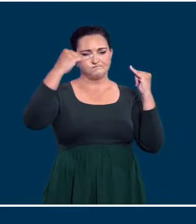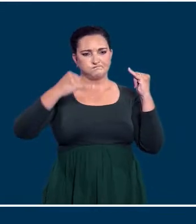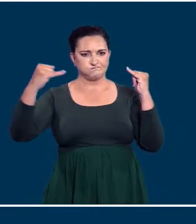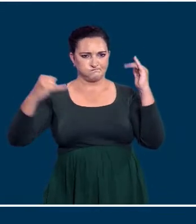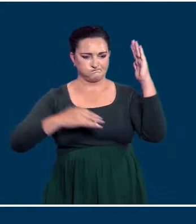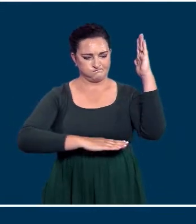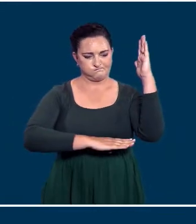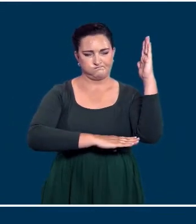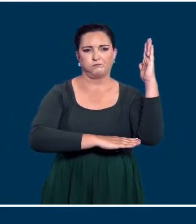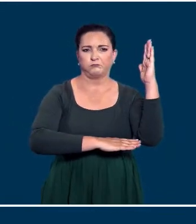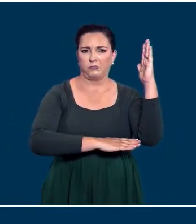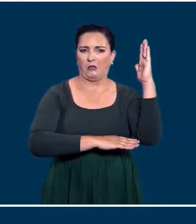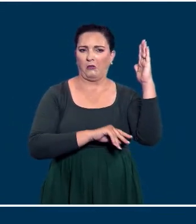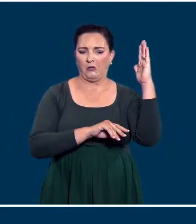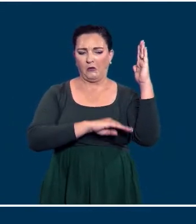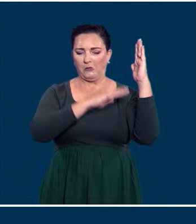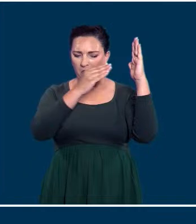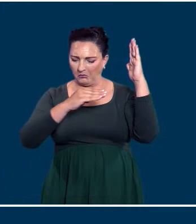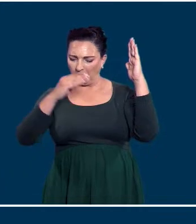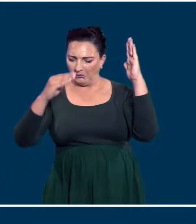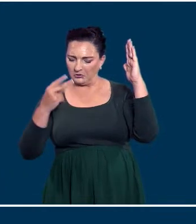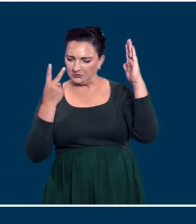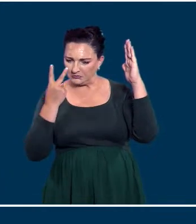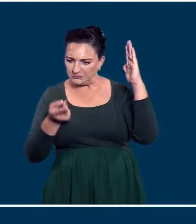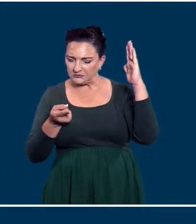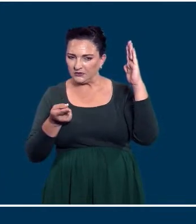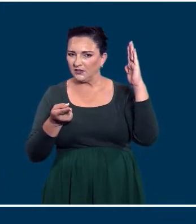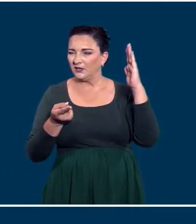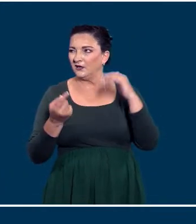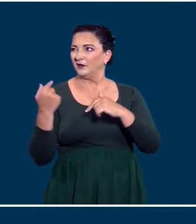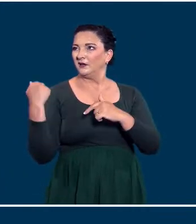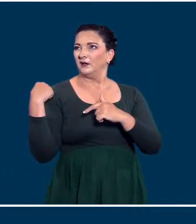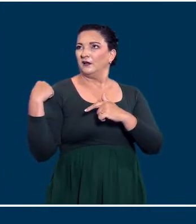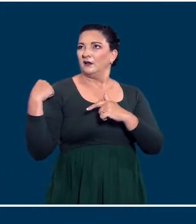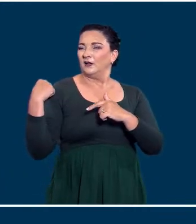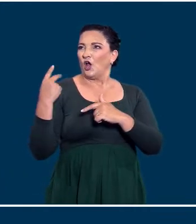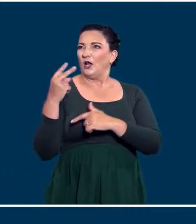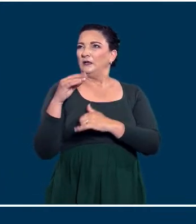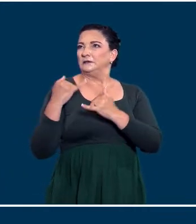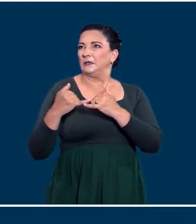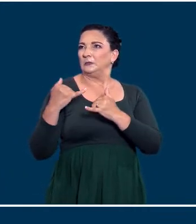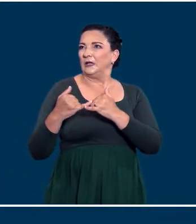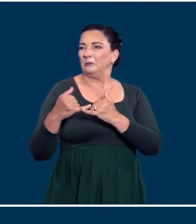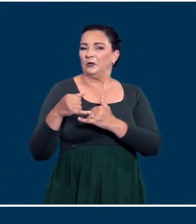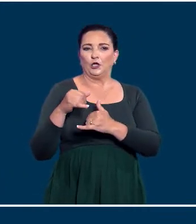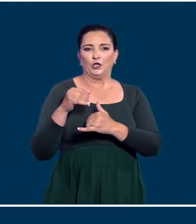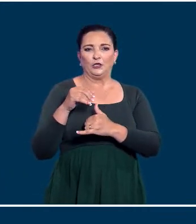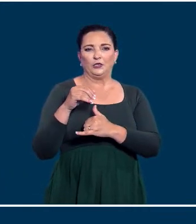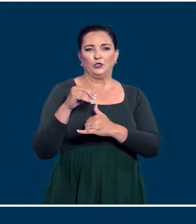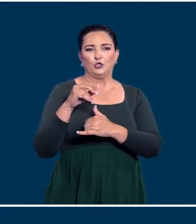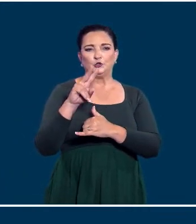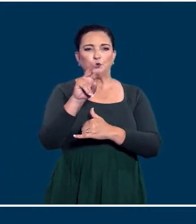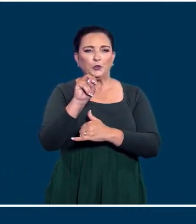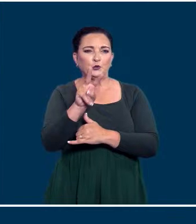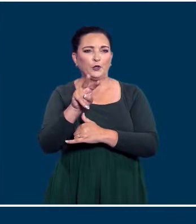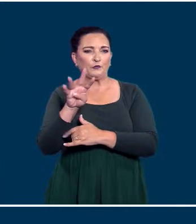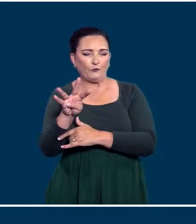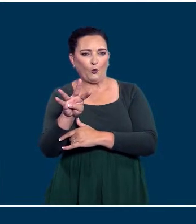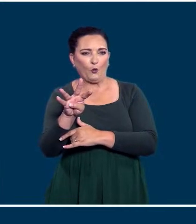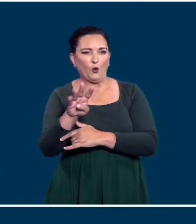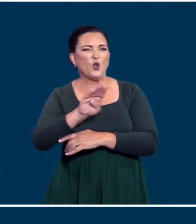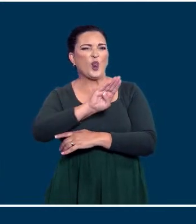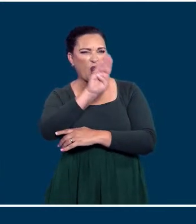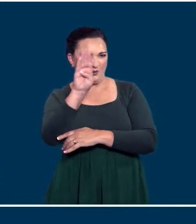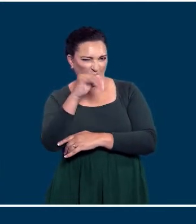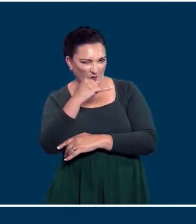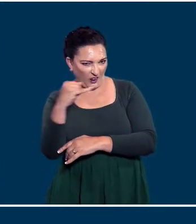looked at our forecast in September 2024, that would be the blue line. If you look at our forecast